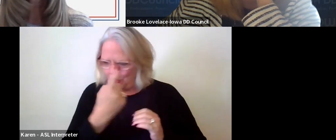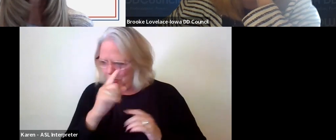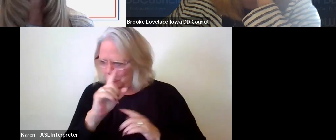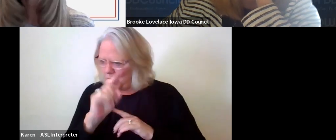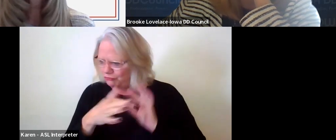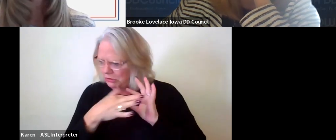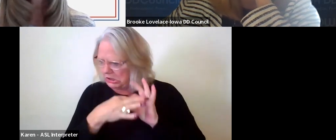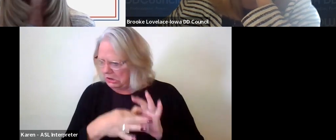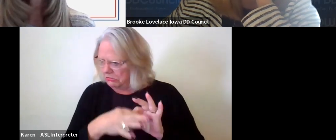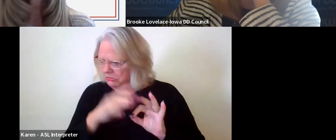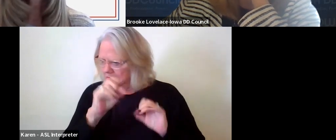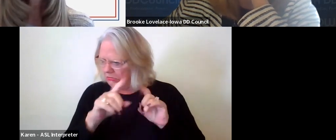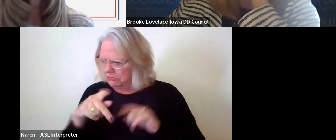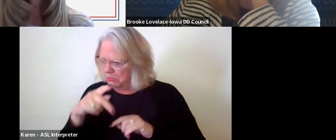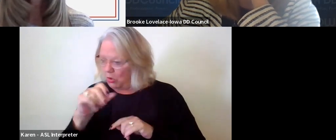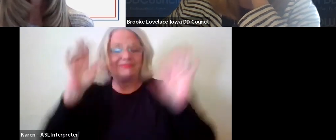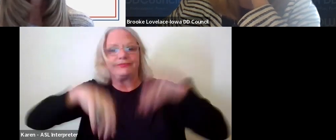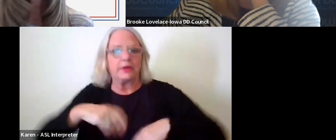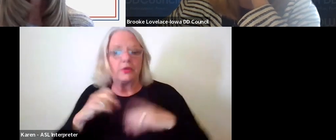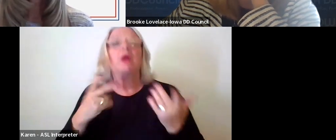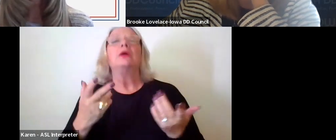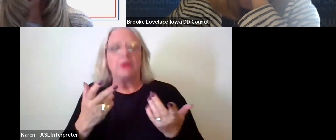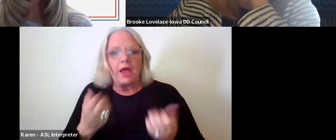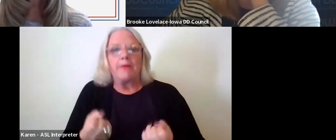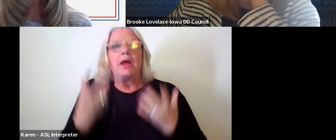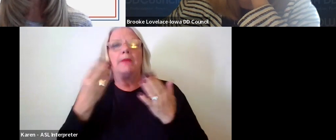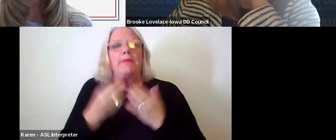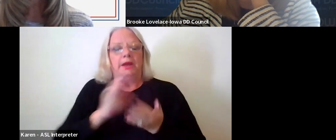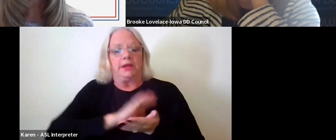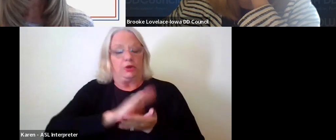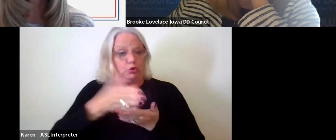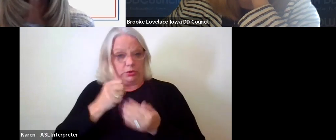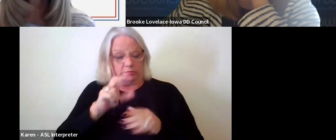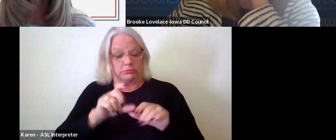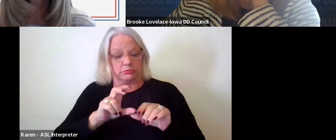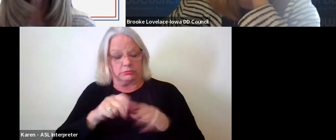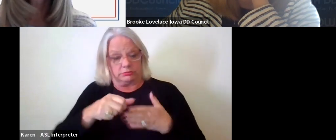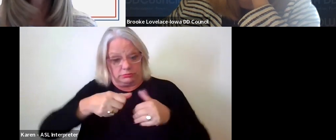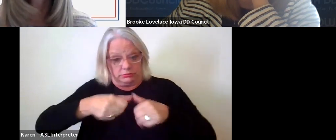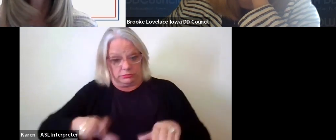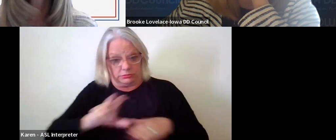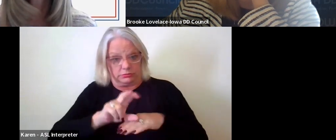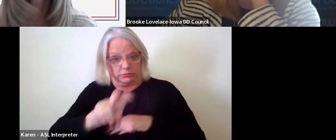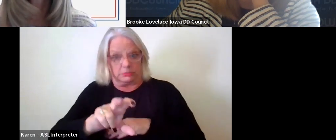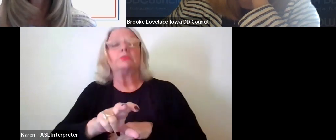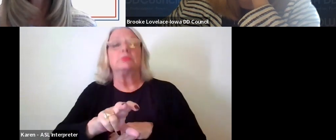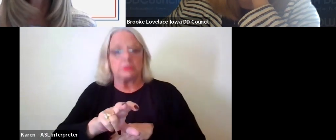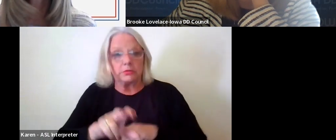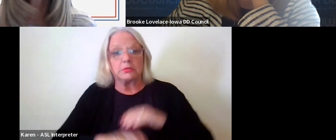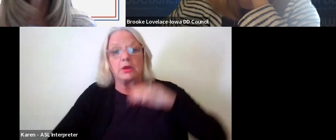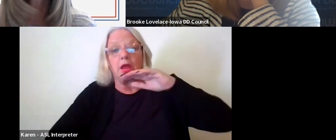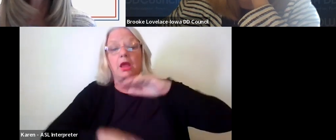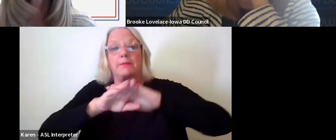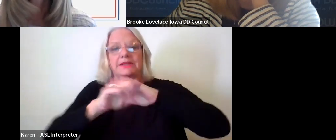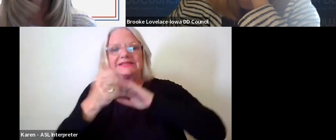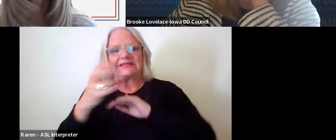So let's talk about contribution amounts. You can put in up to $17,000 is the federal